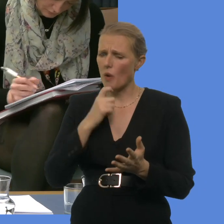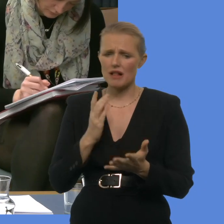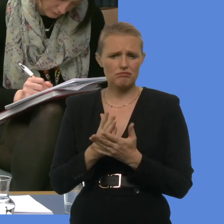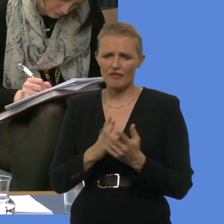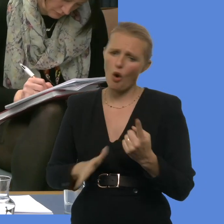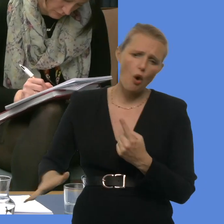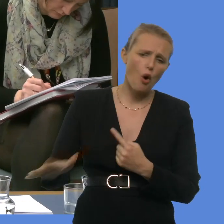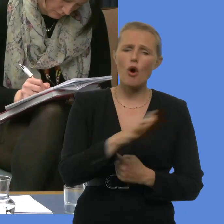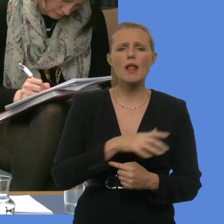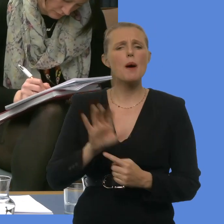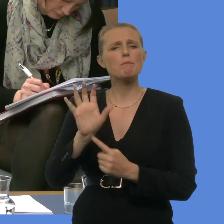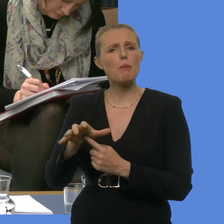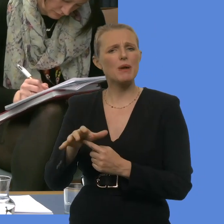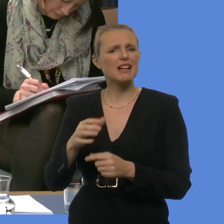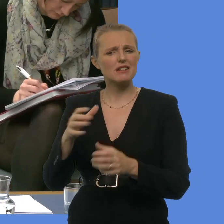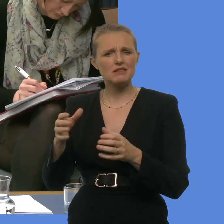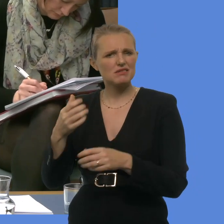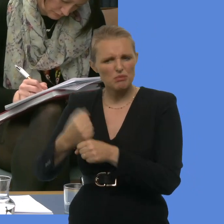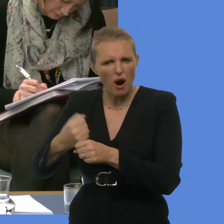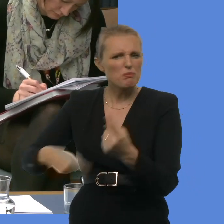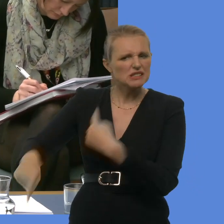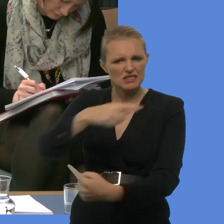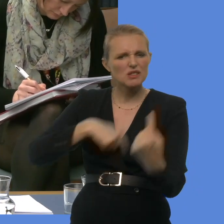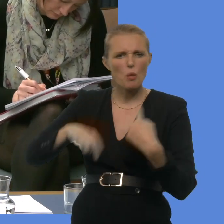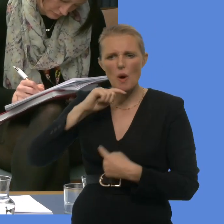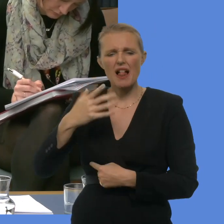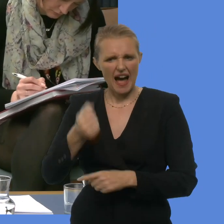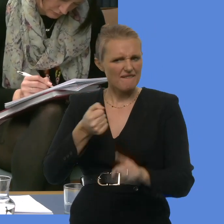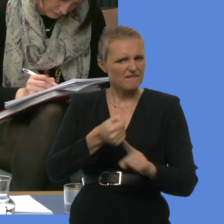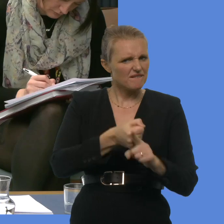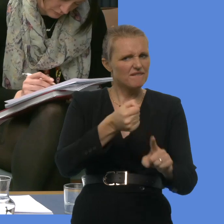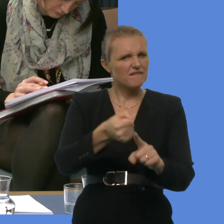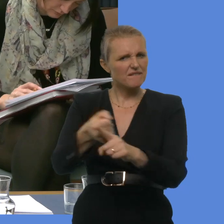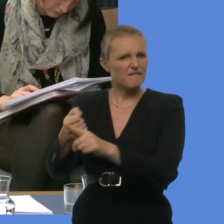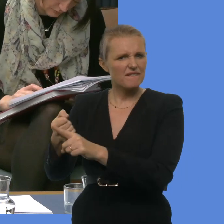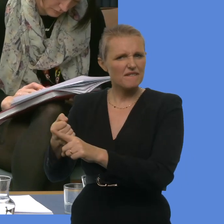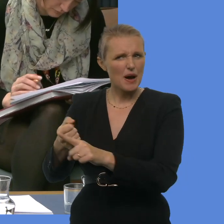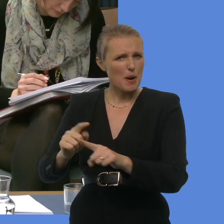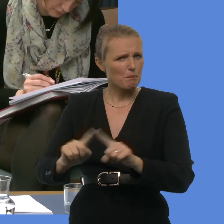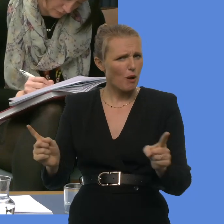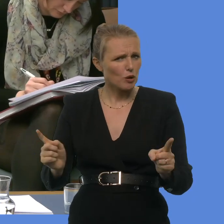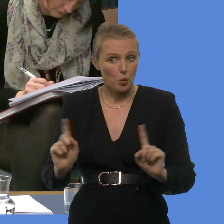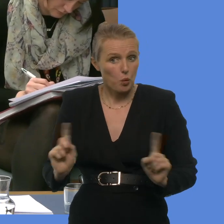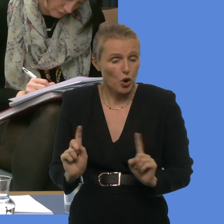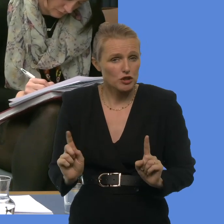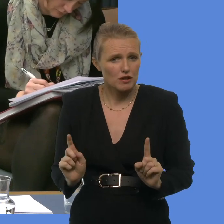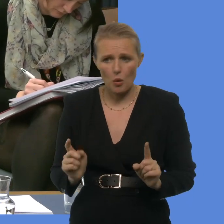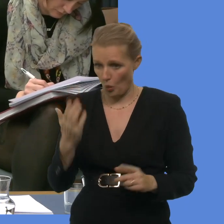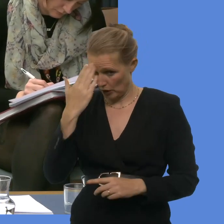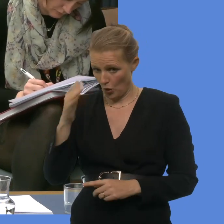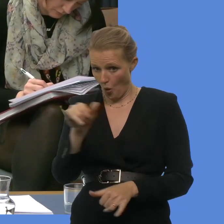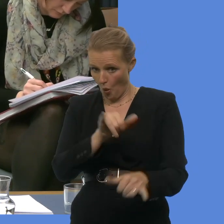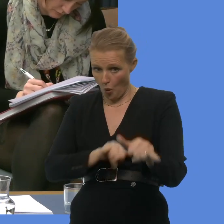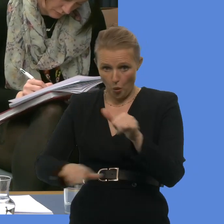sector. Against this, there are a number of unknowns. As noted, we don't know which public bodies are